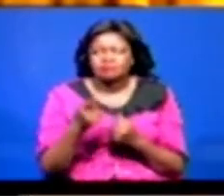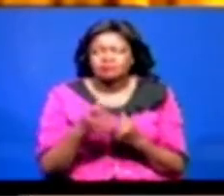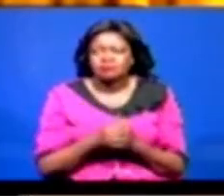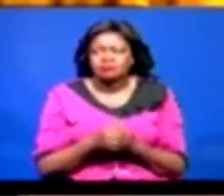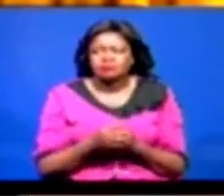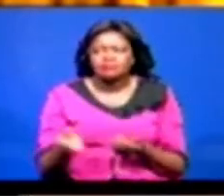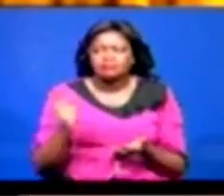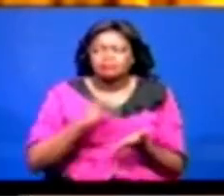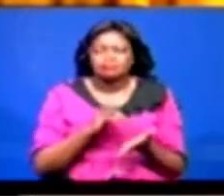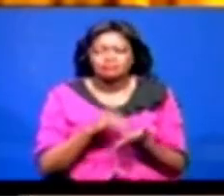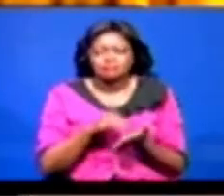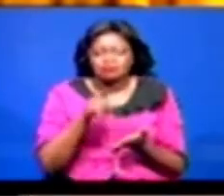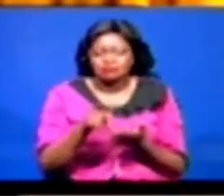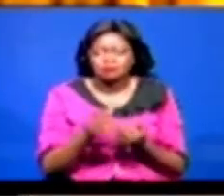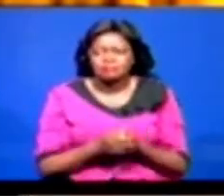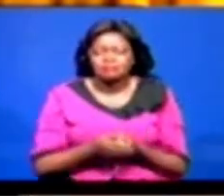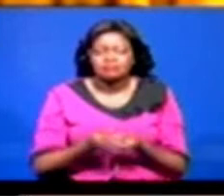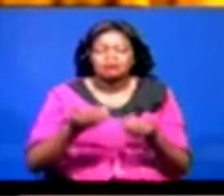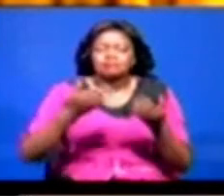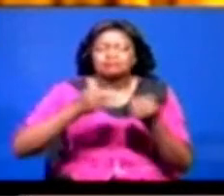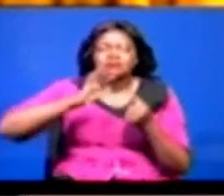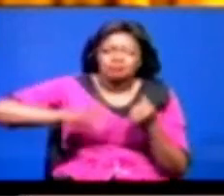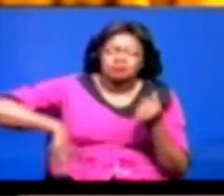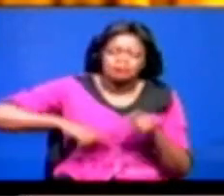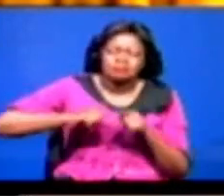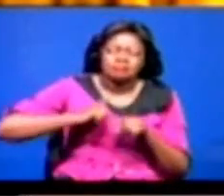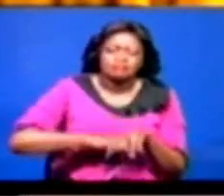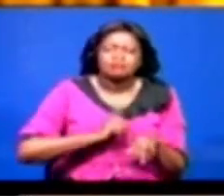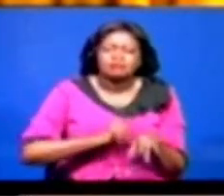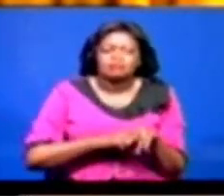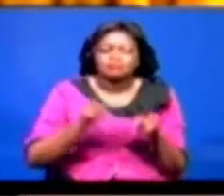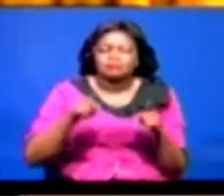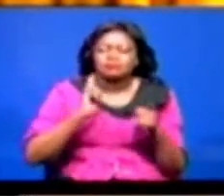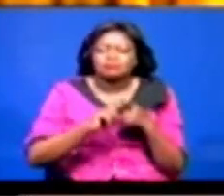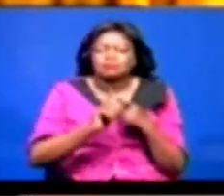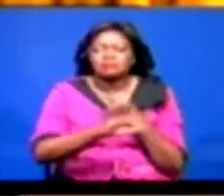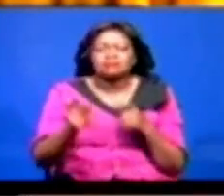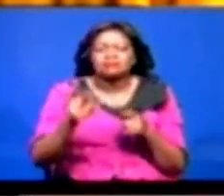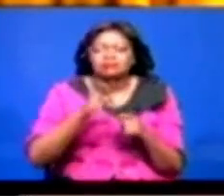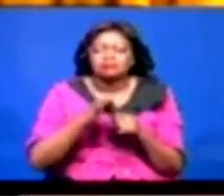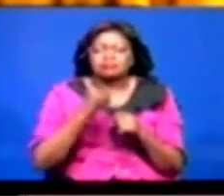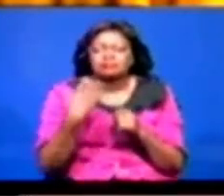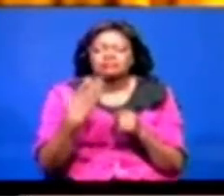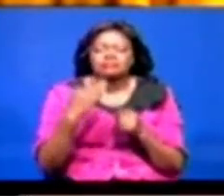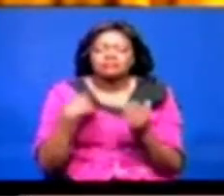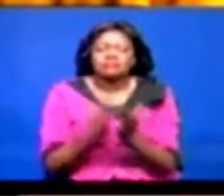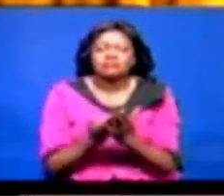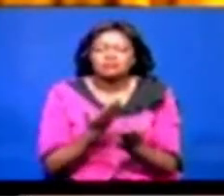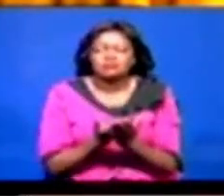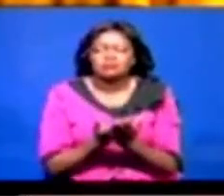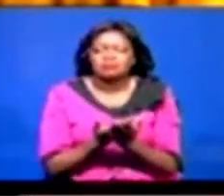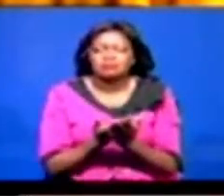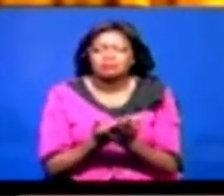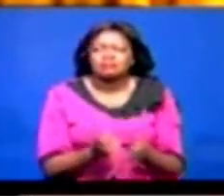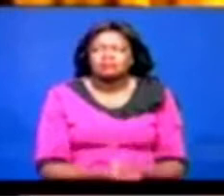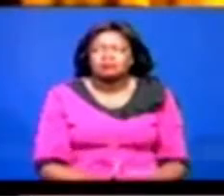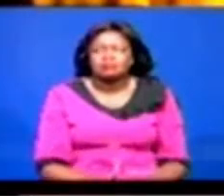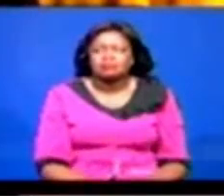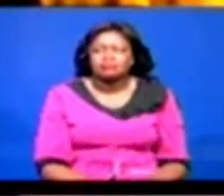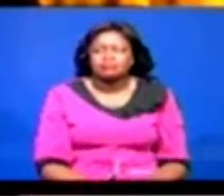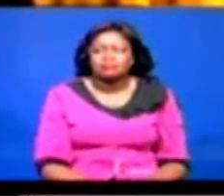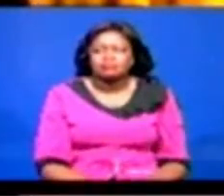this caused delay in terms of the timing of when those ballot papers would arrive. So, my